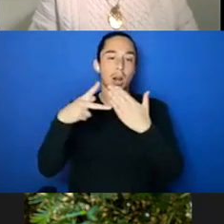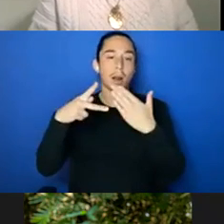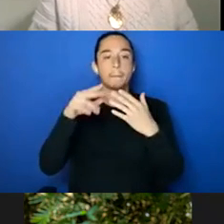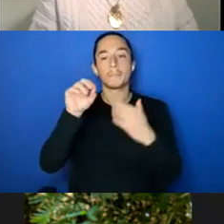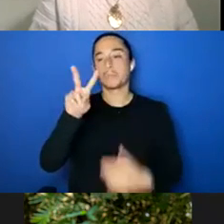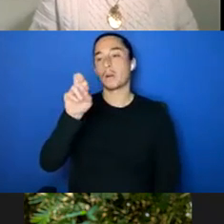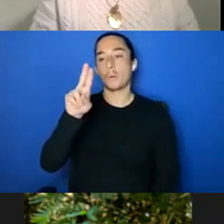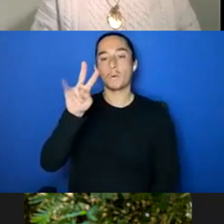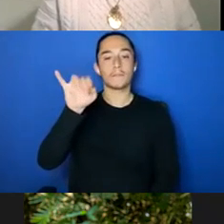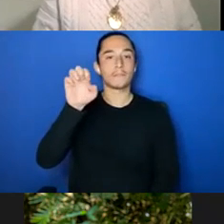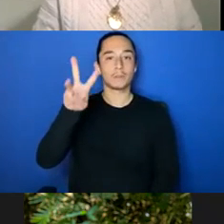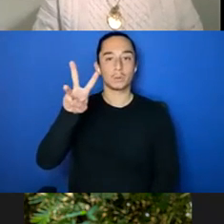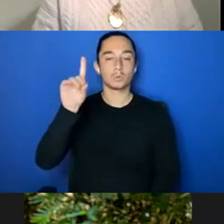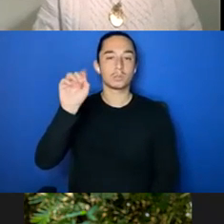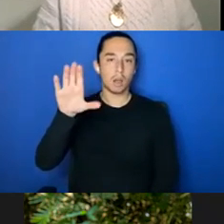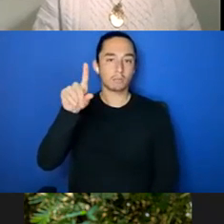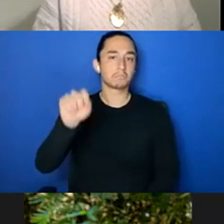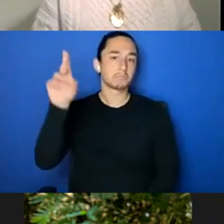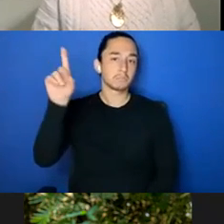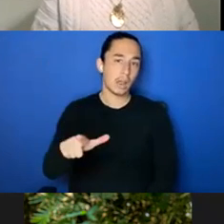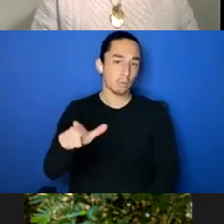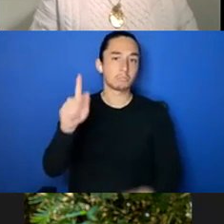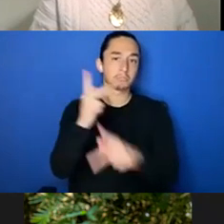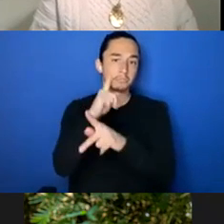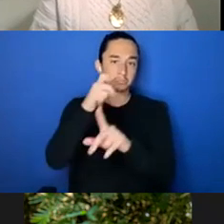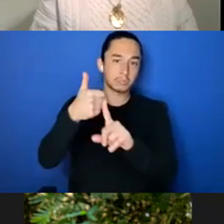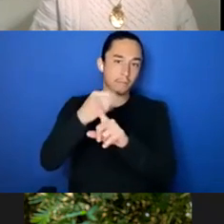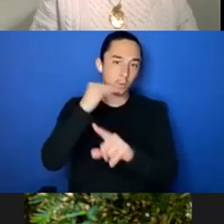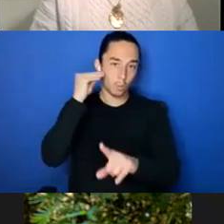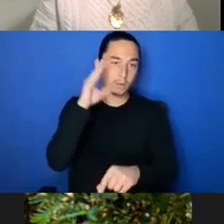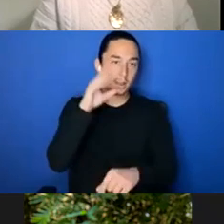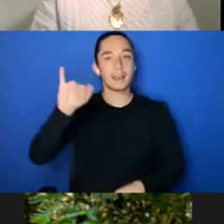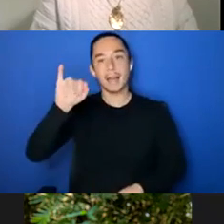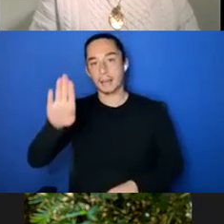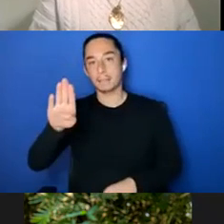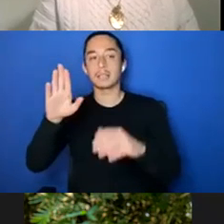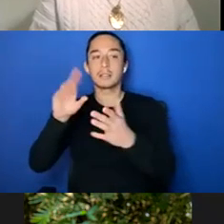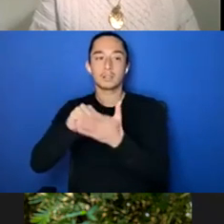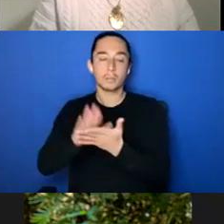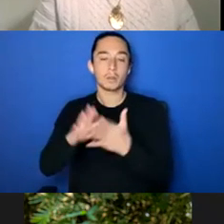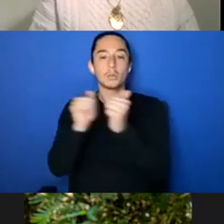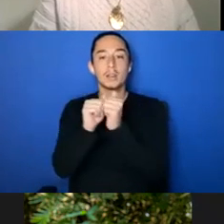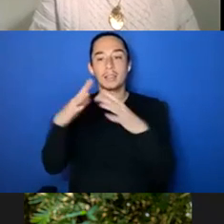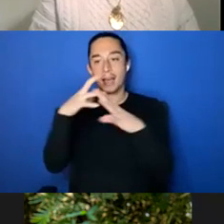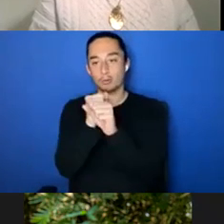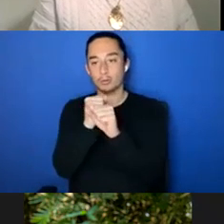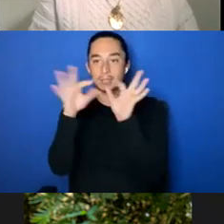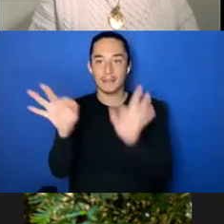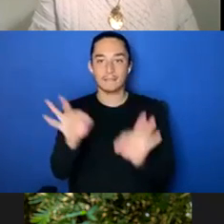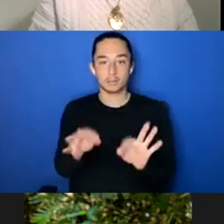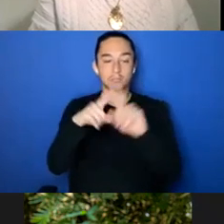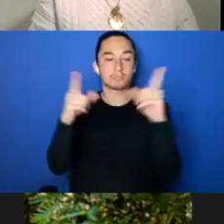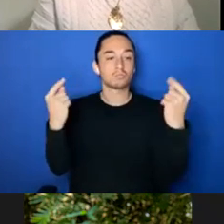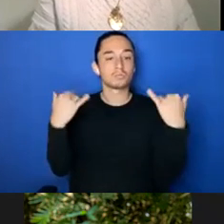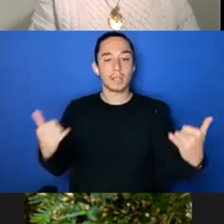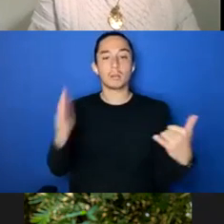can download and keep for yourselves at home, as well as an IB document with acronyms and definitions. But what I'm going to do now is I'm going to share